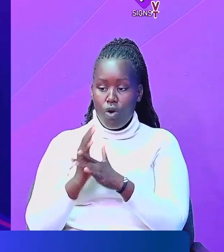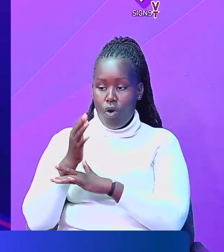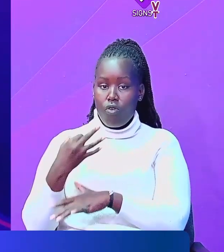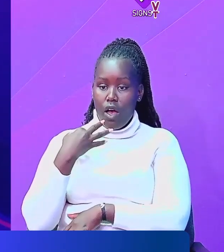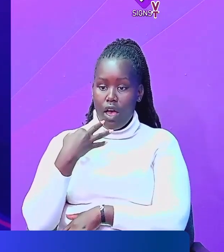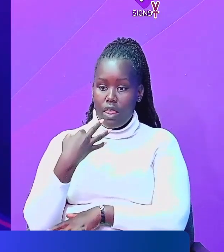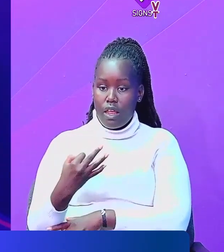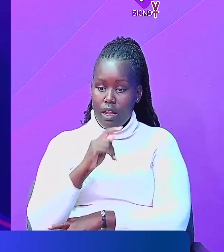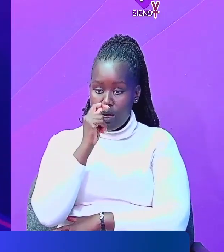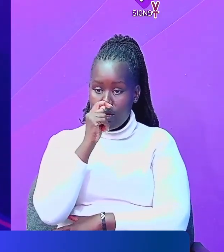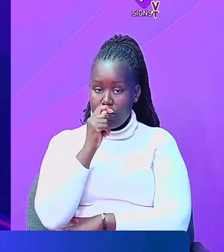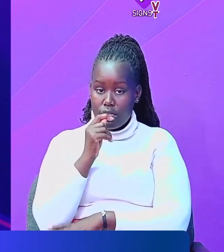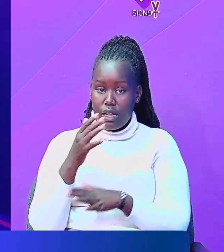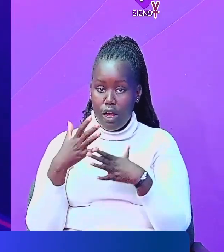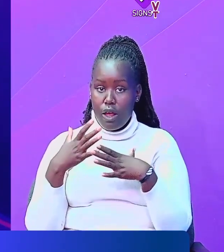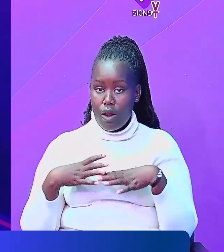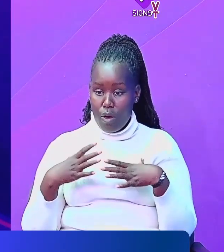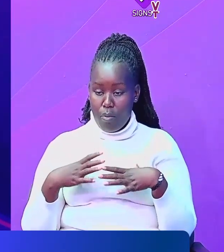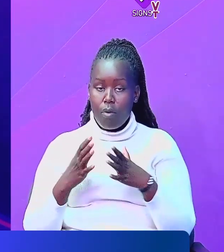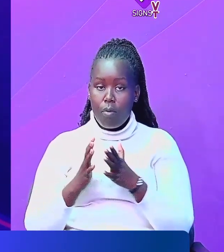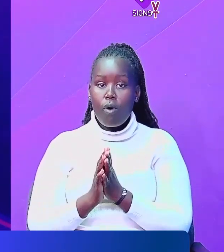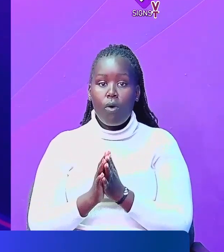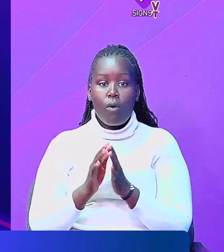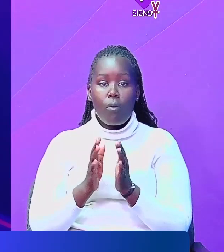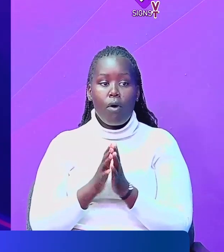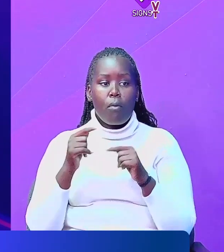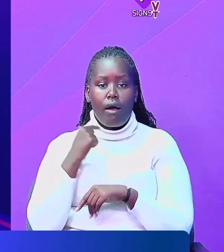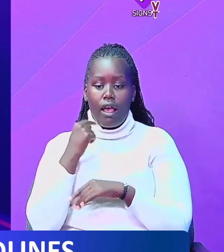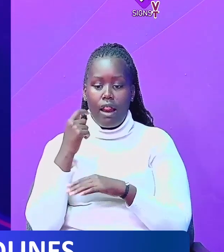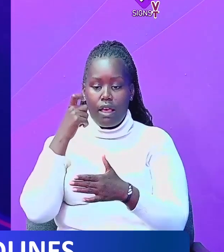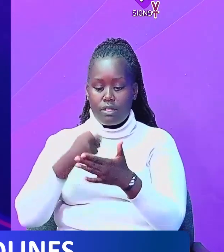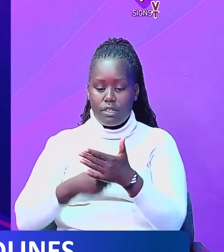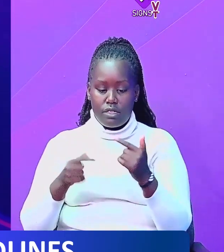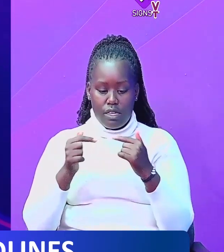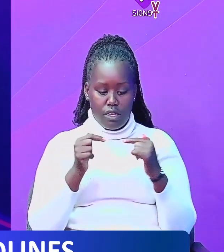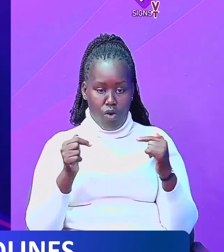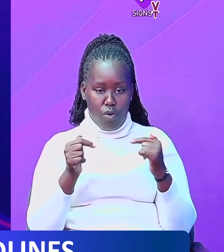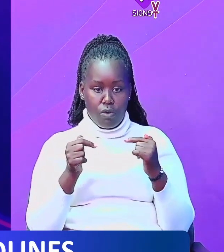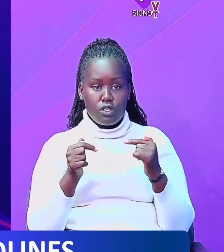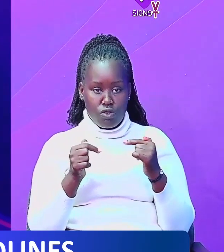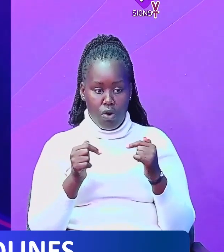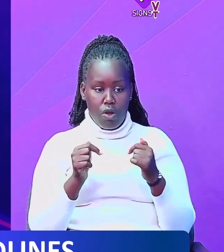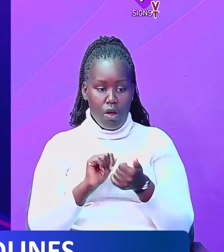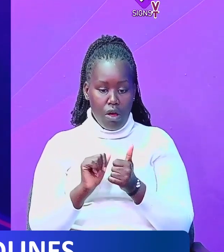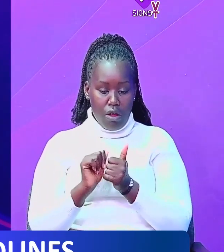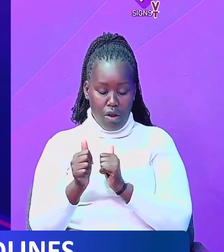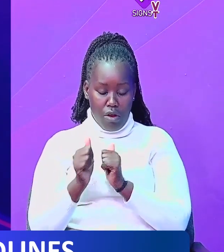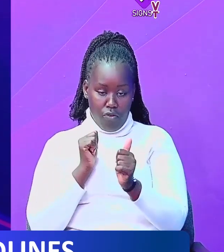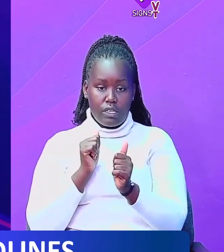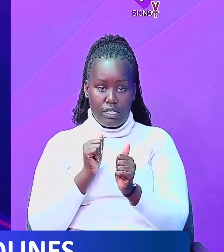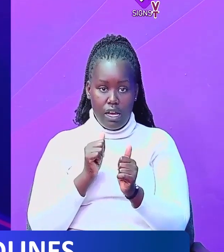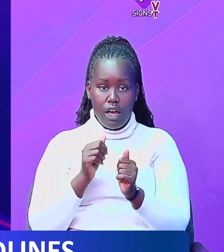300 Tanzanians face treason charges as opposition denies talks with Suluhu